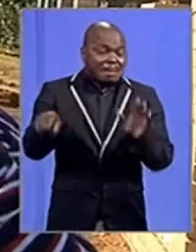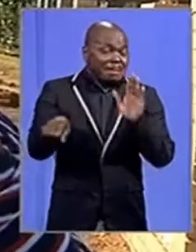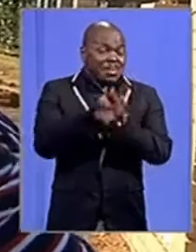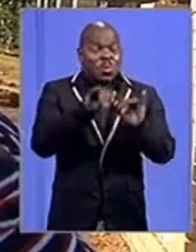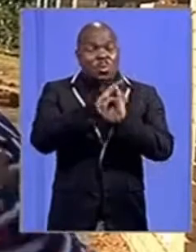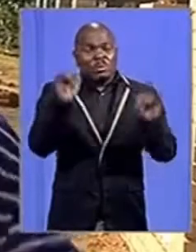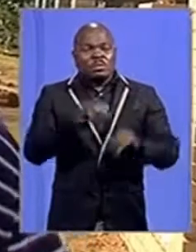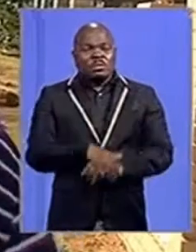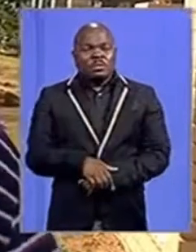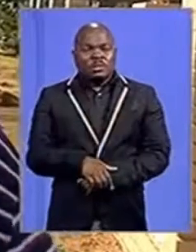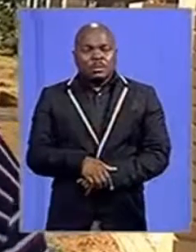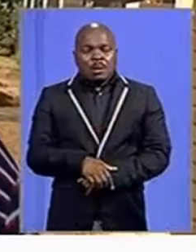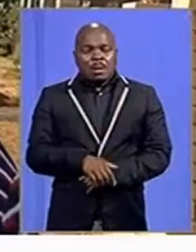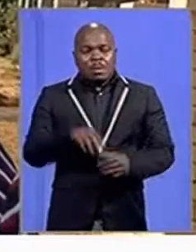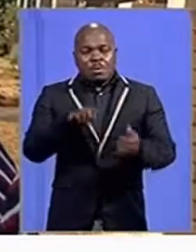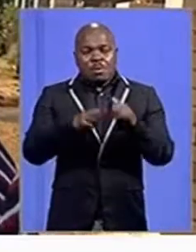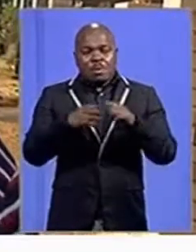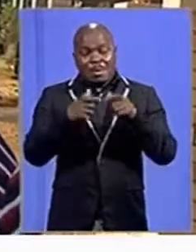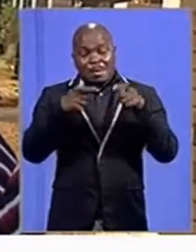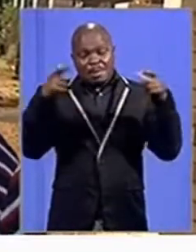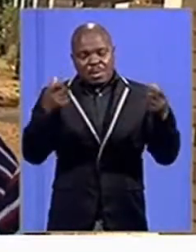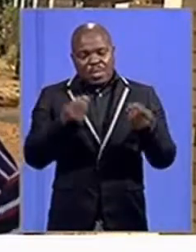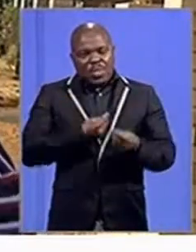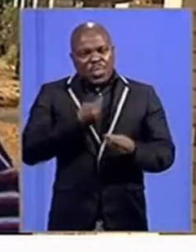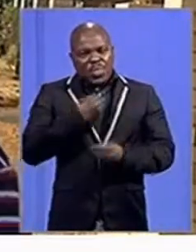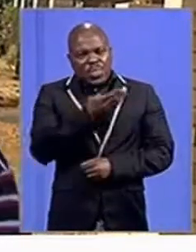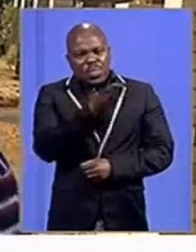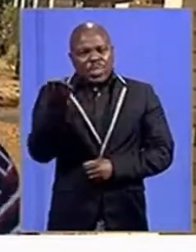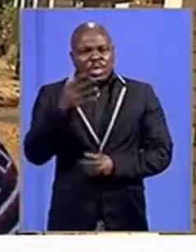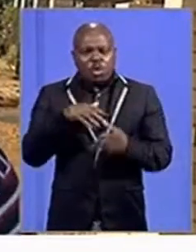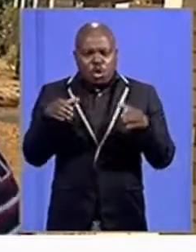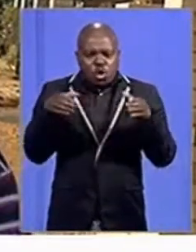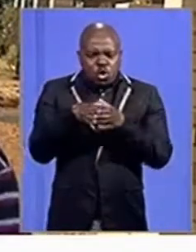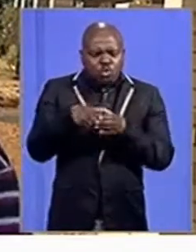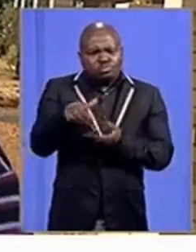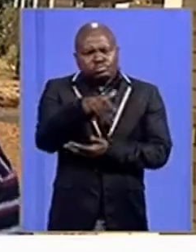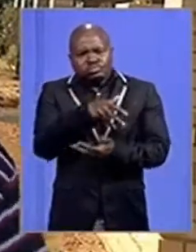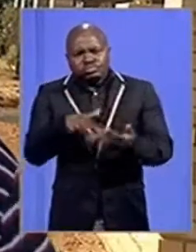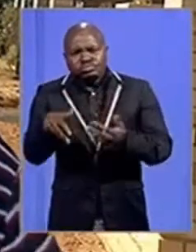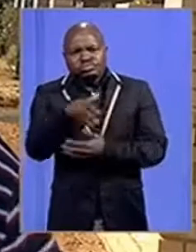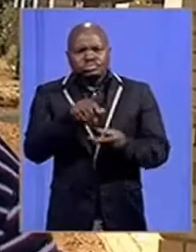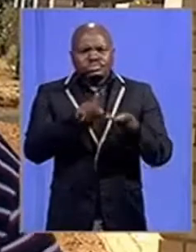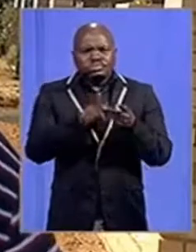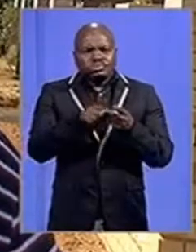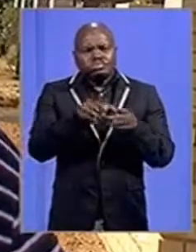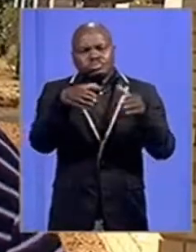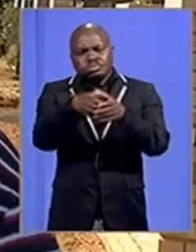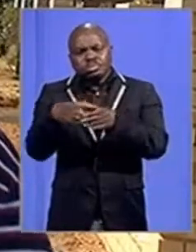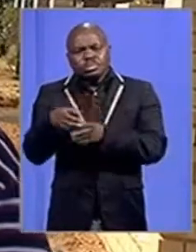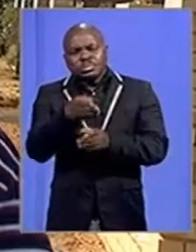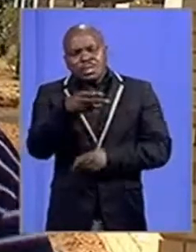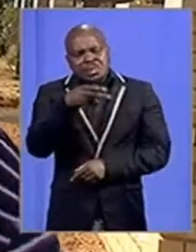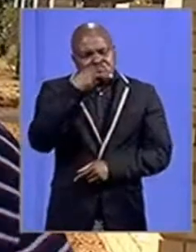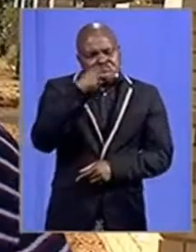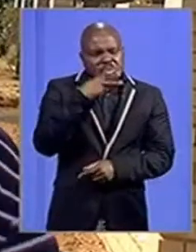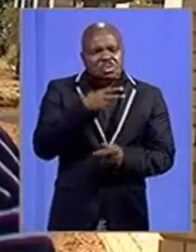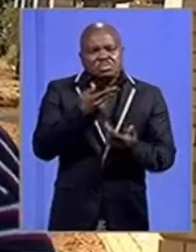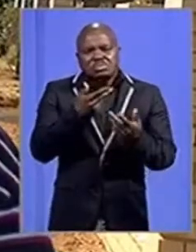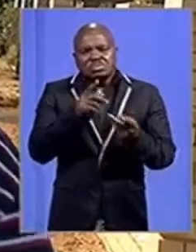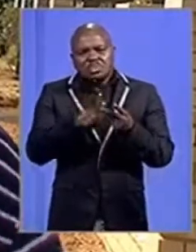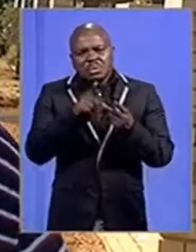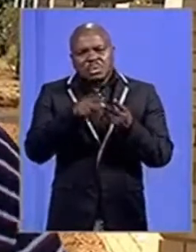have a big problem with the juniors. They still hang out in groups with oka pipes, they still hang out smoking together, smoking